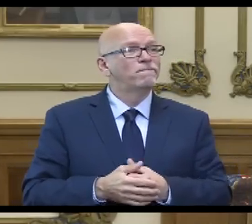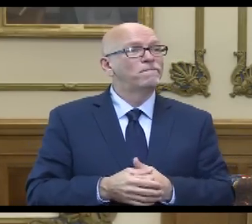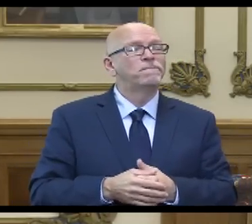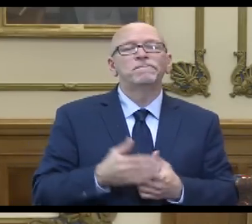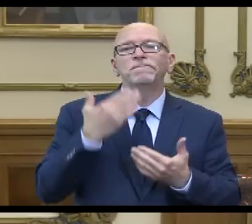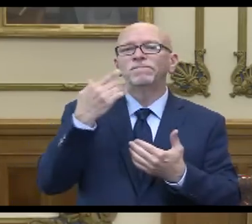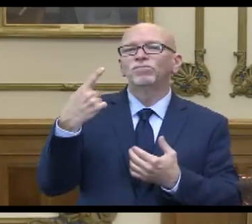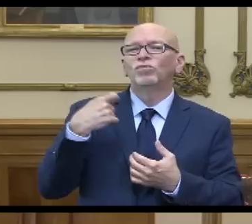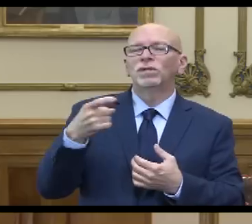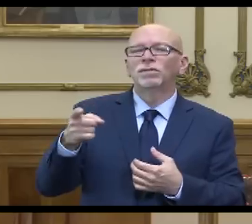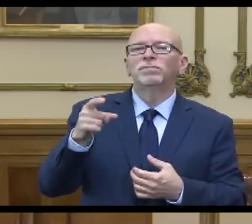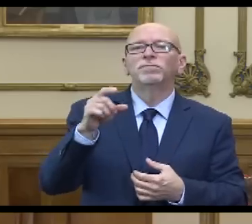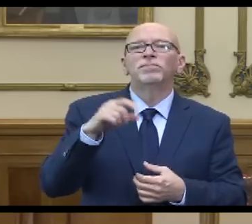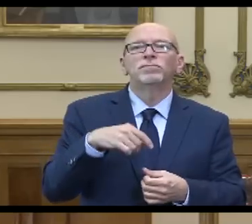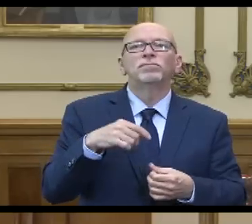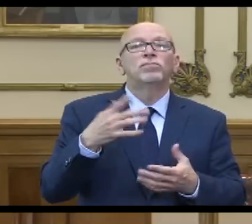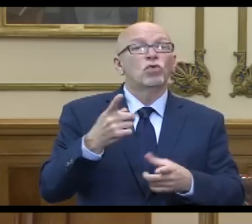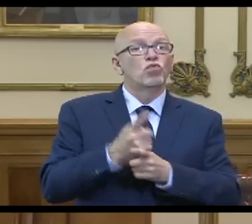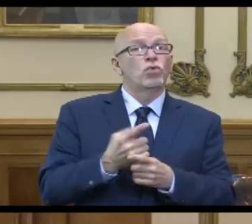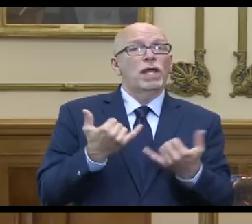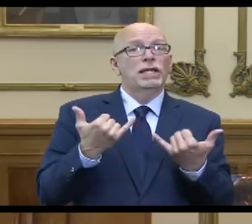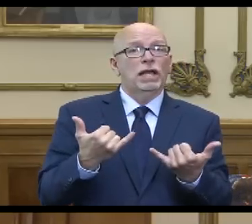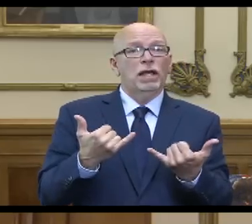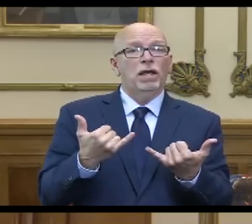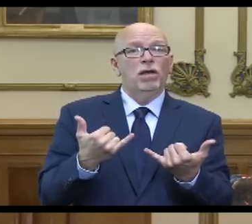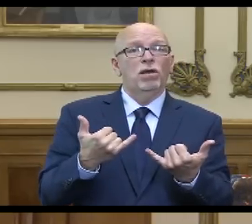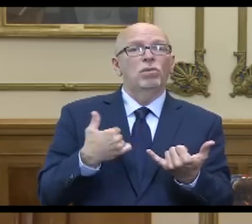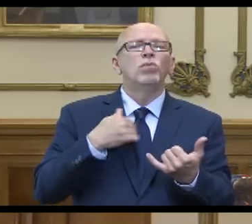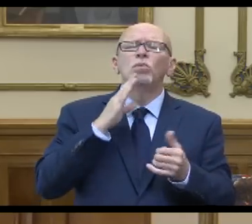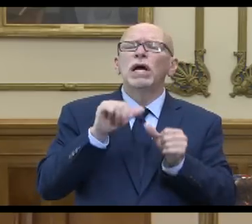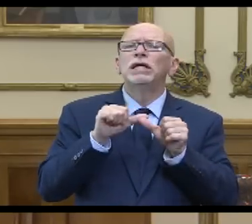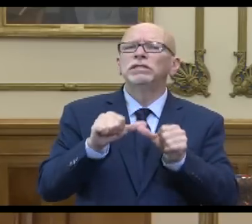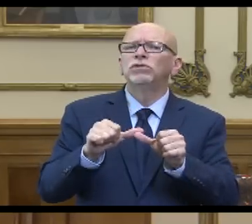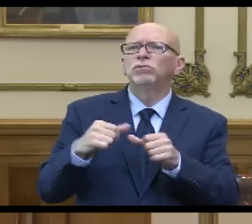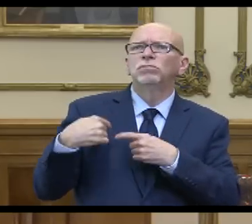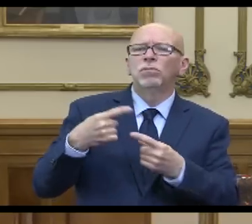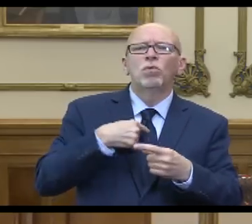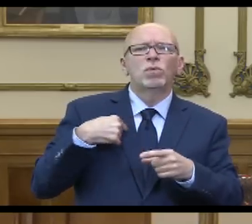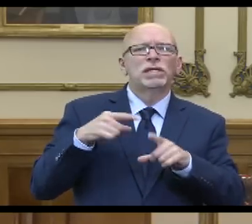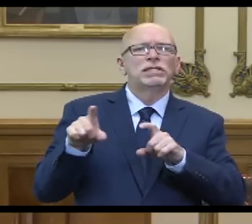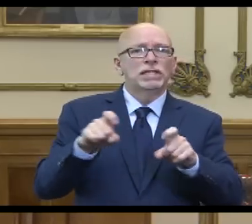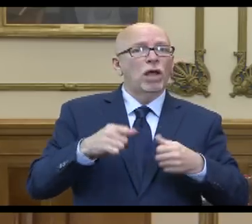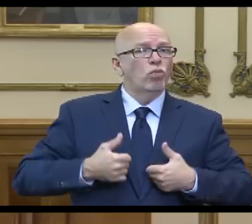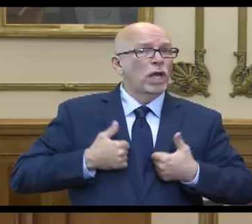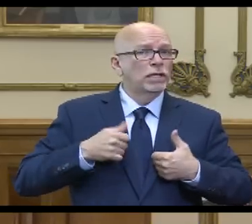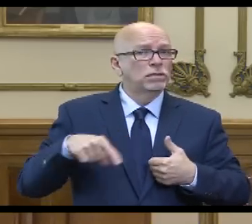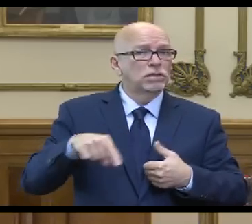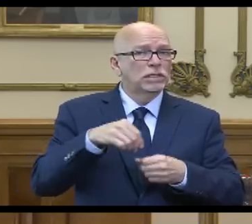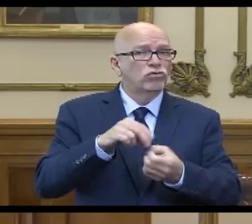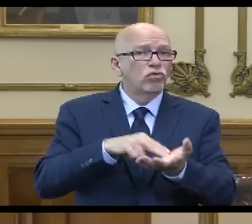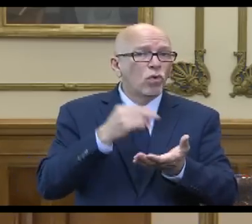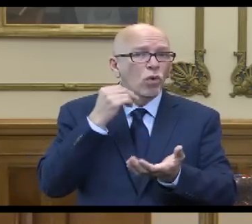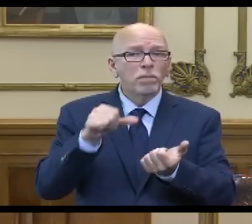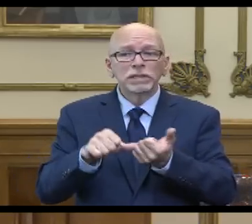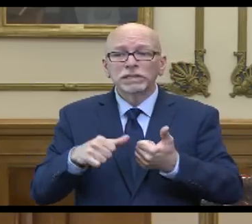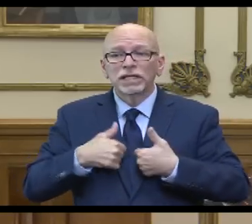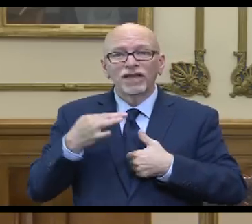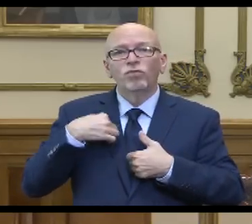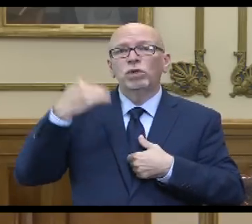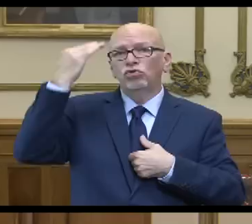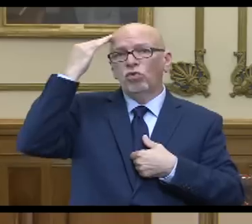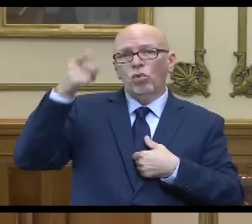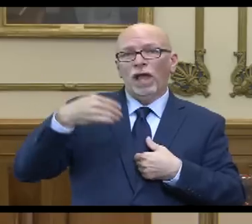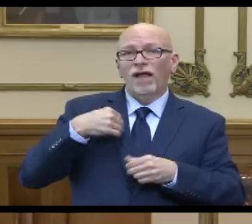Thanks for the question. So right now, and we'll continue to do so, we test residents in long-term care facilities when we know there